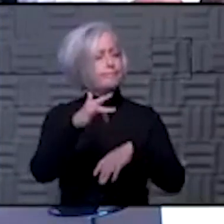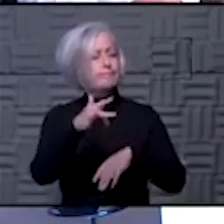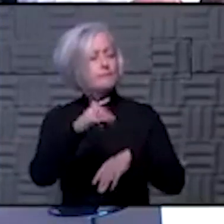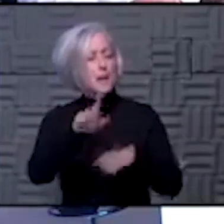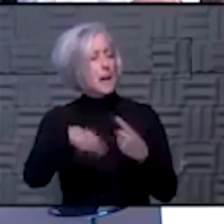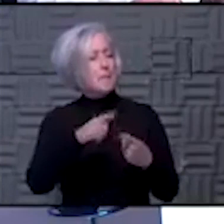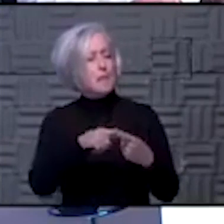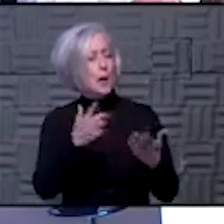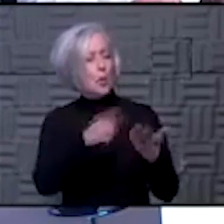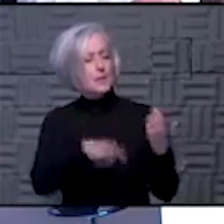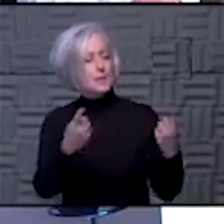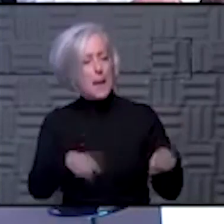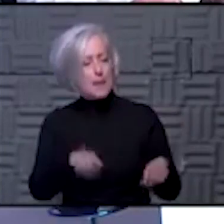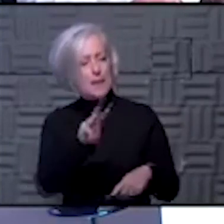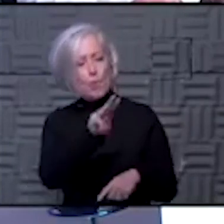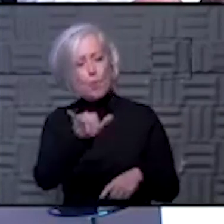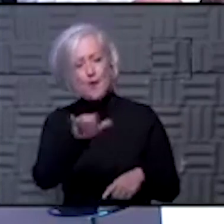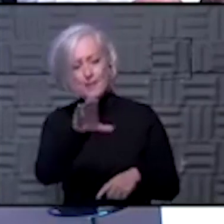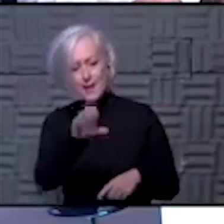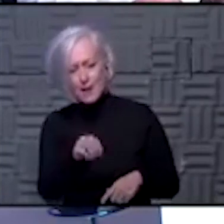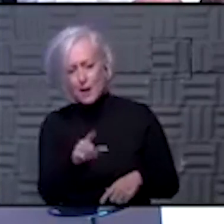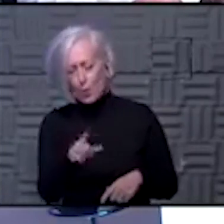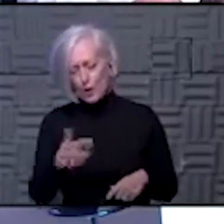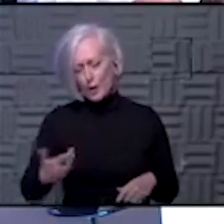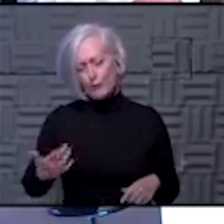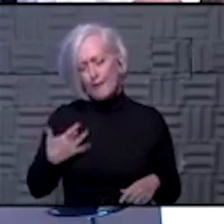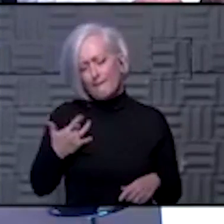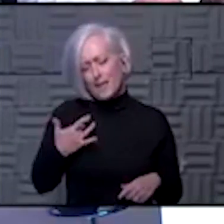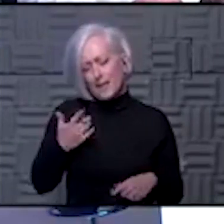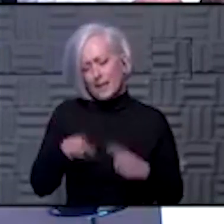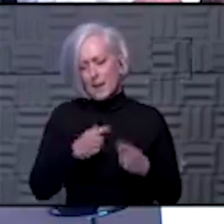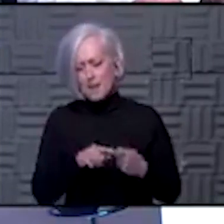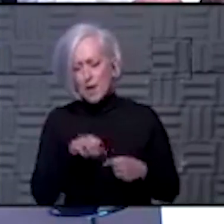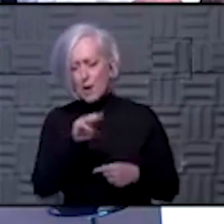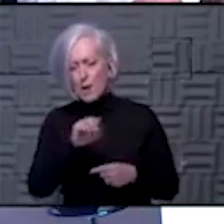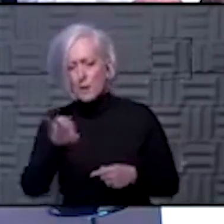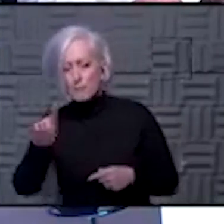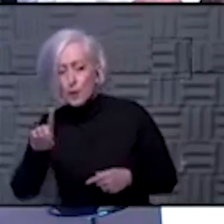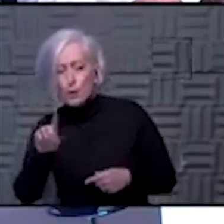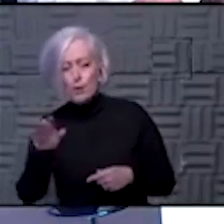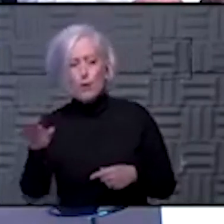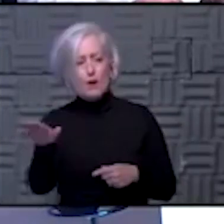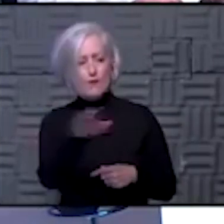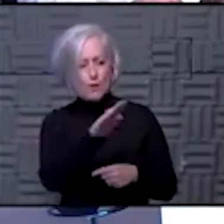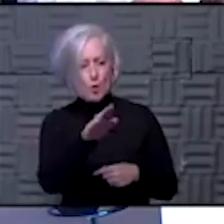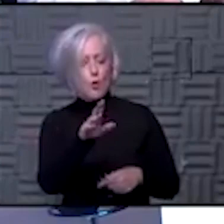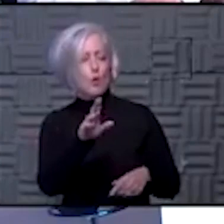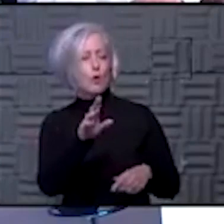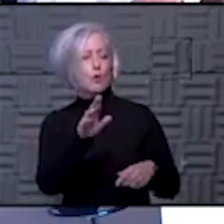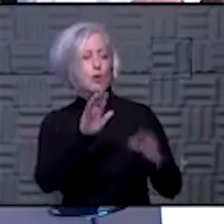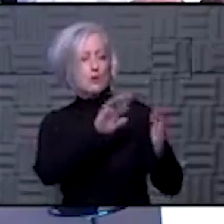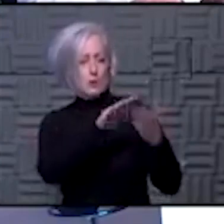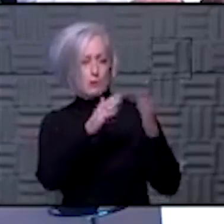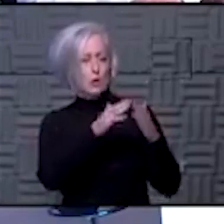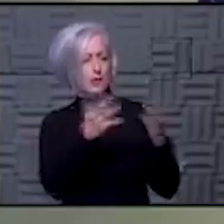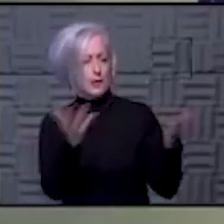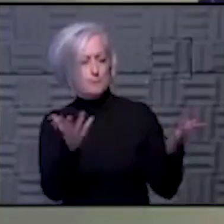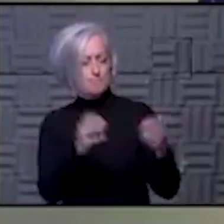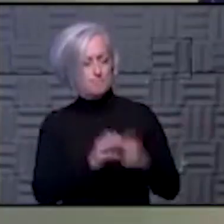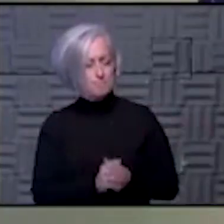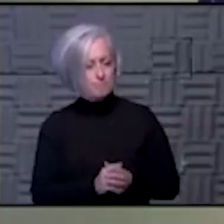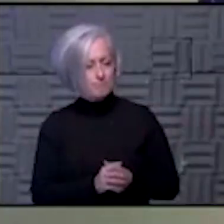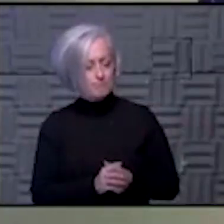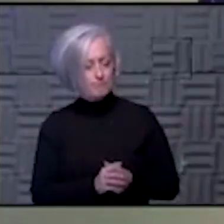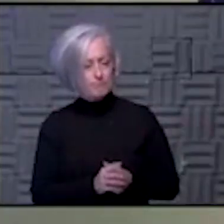counties? How are we doing in the battle against the virus? What's your sense about the mood of the citizens out there around us?